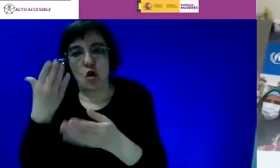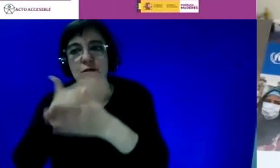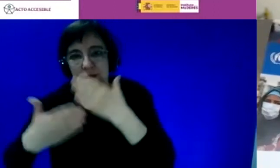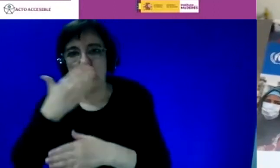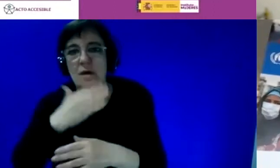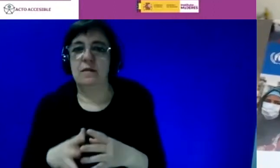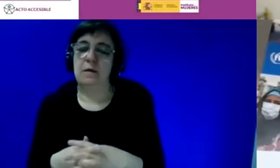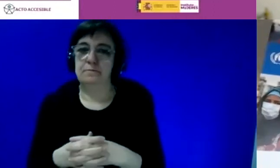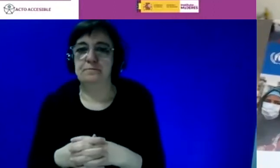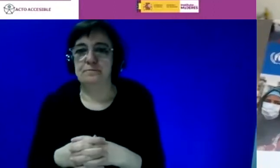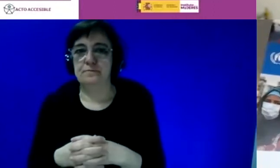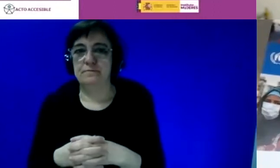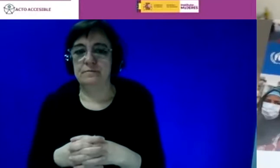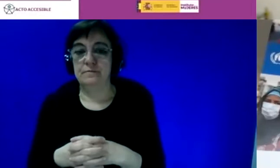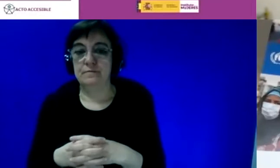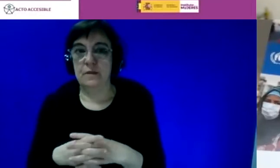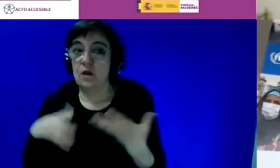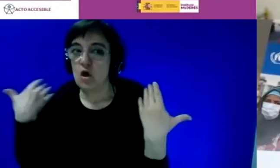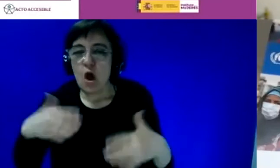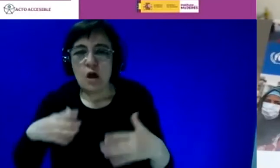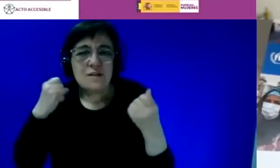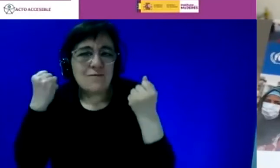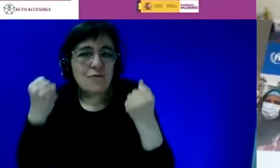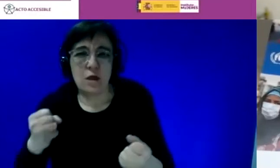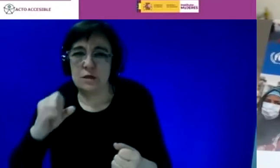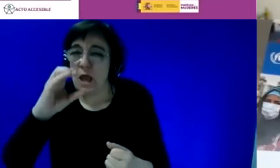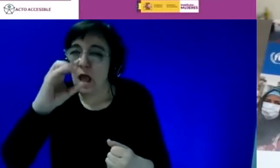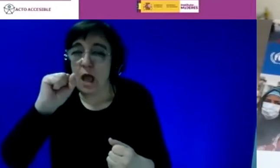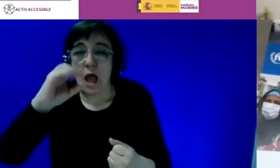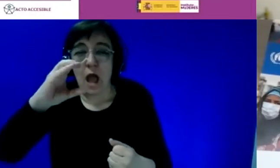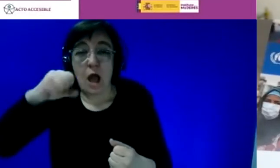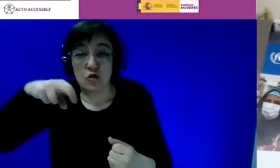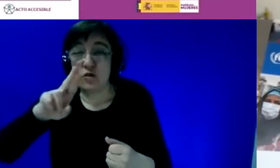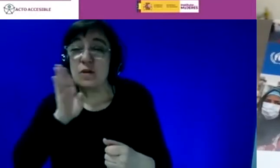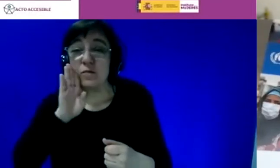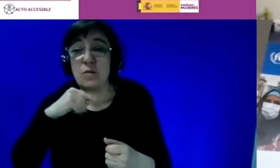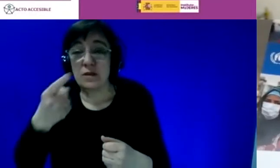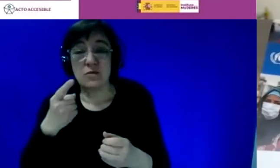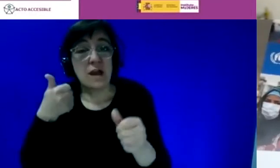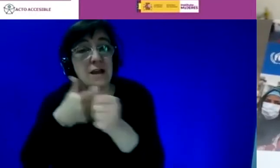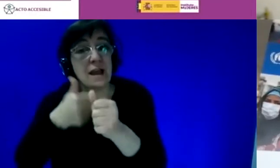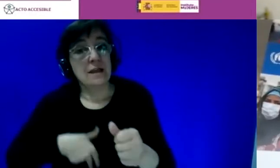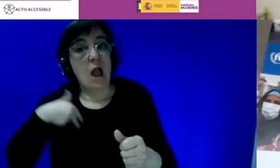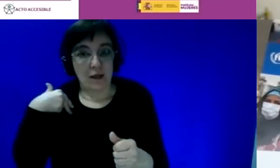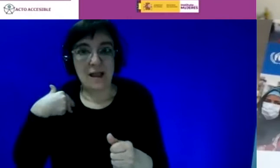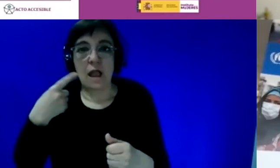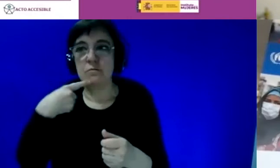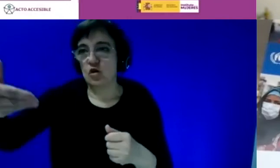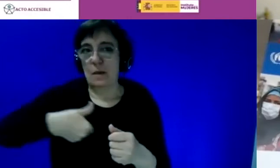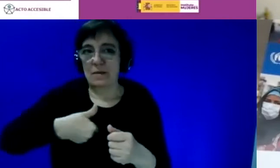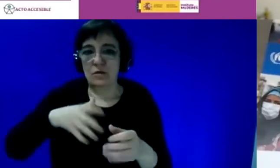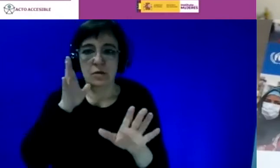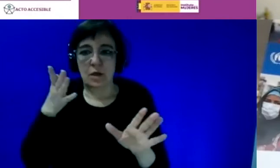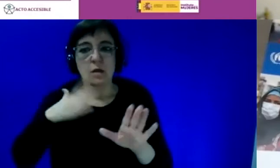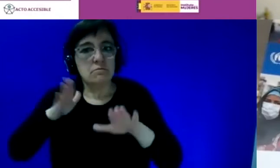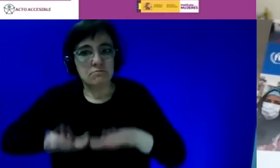Critically, then, UNHCR, as the Secretary General has asked us, we have stayed to deliver in Ukraine,